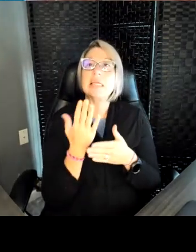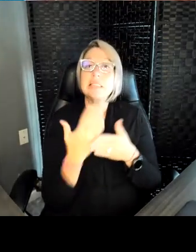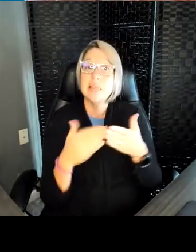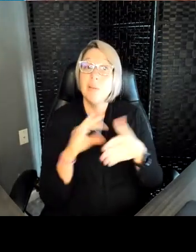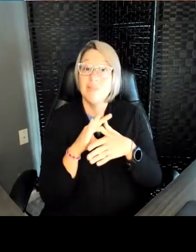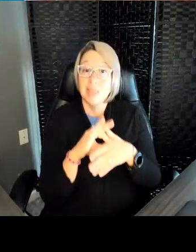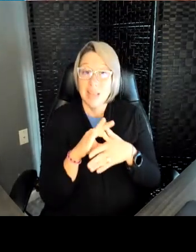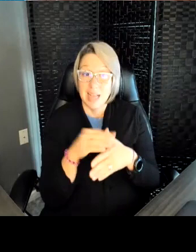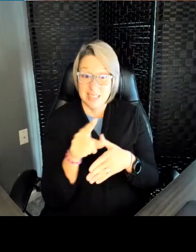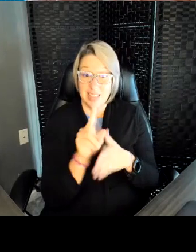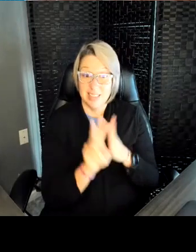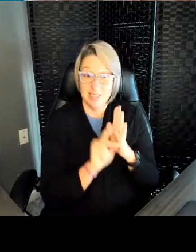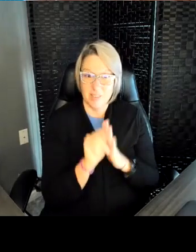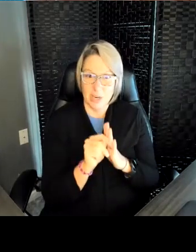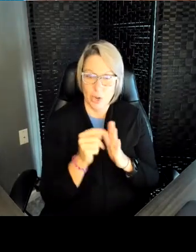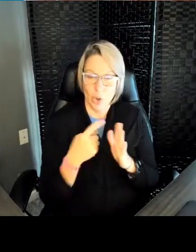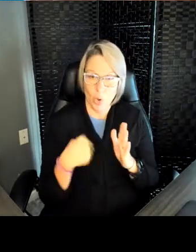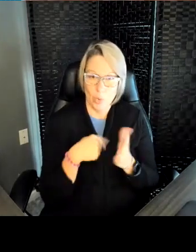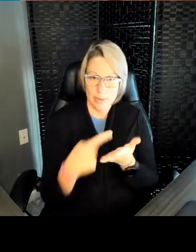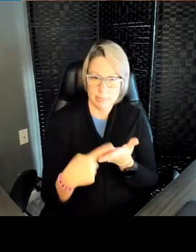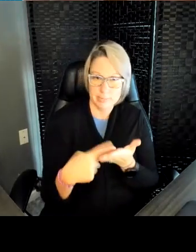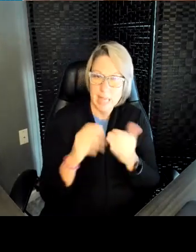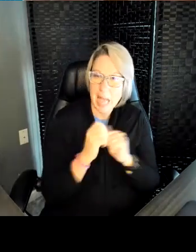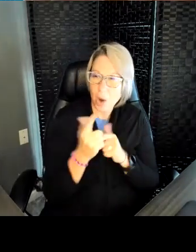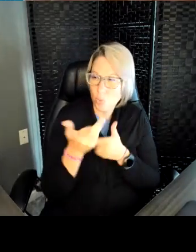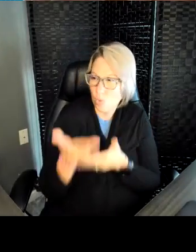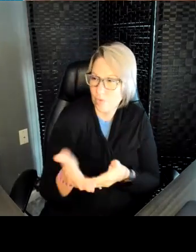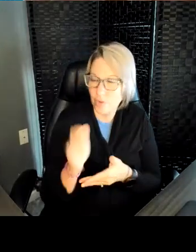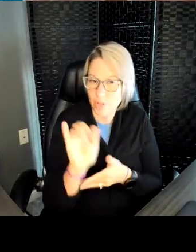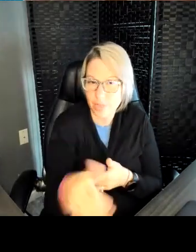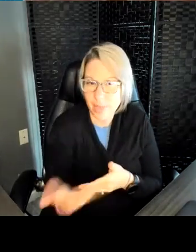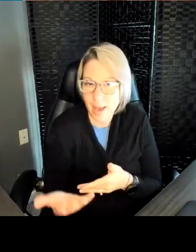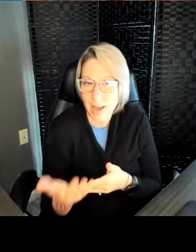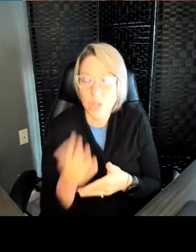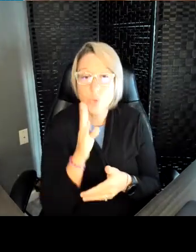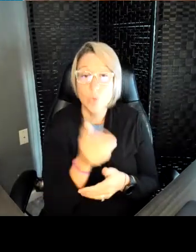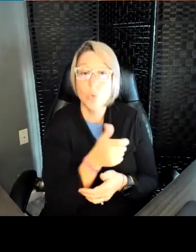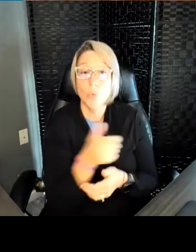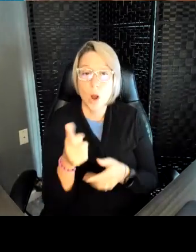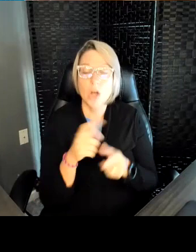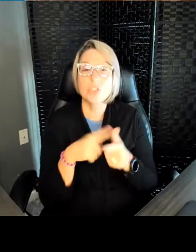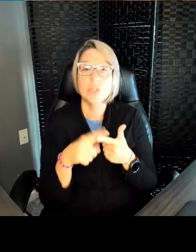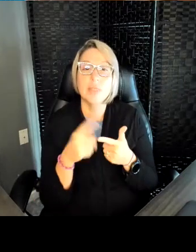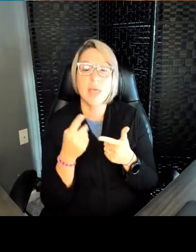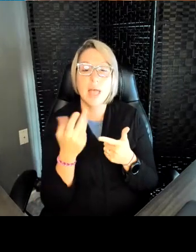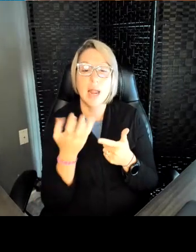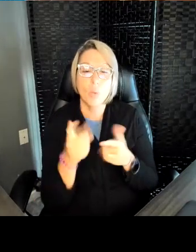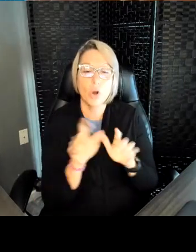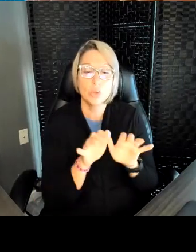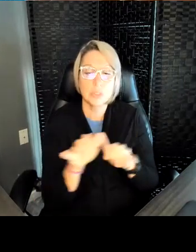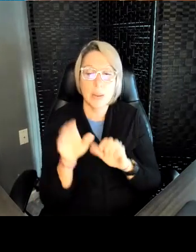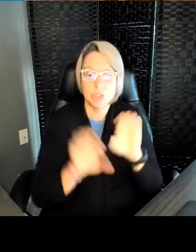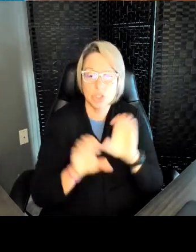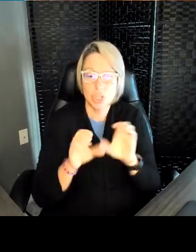video. How do you offer news? So let's watch it, and then I'm going to ask for you in your chat just to say, what do you think this doctor really